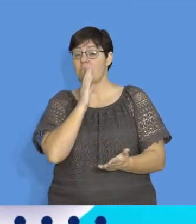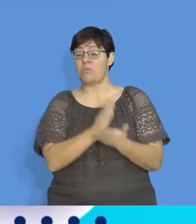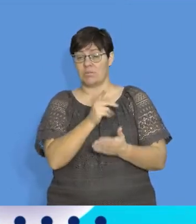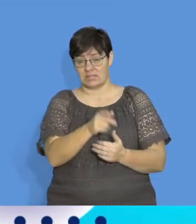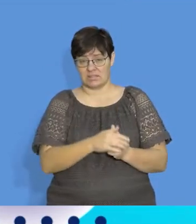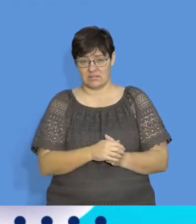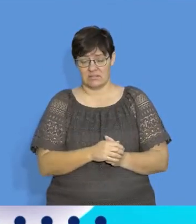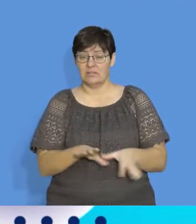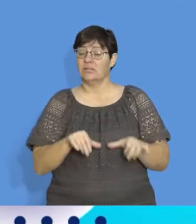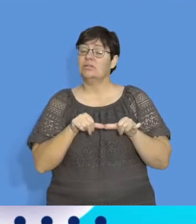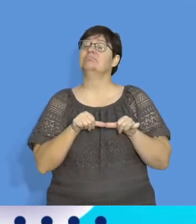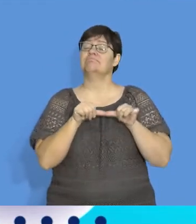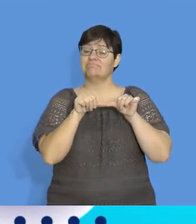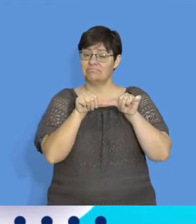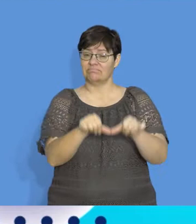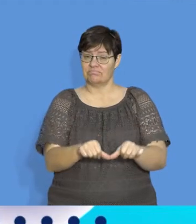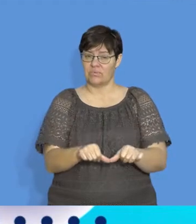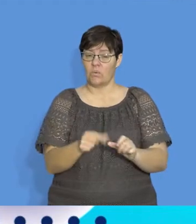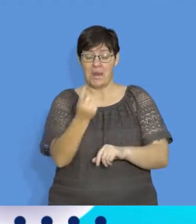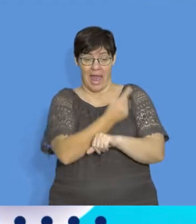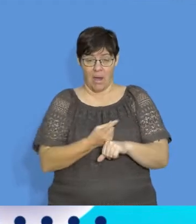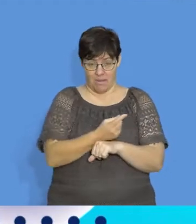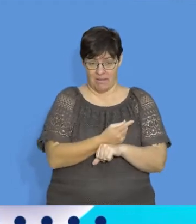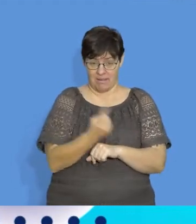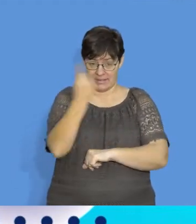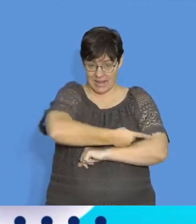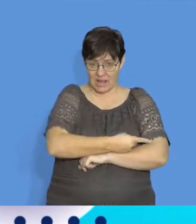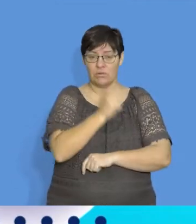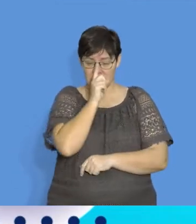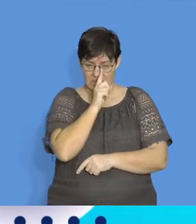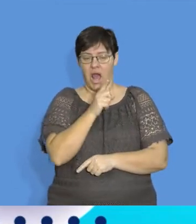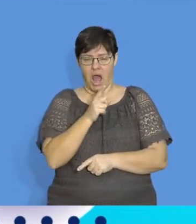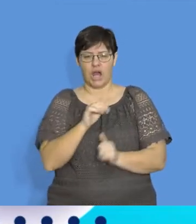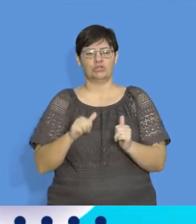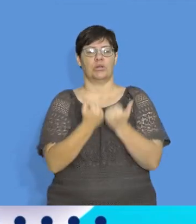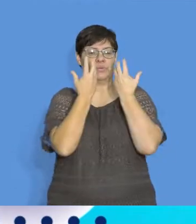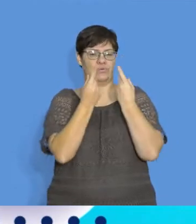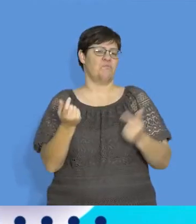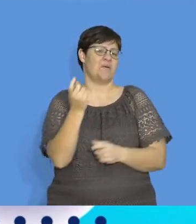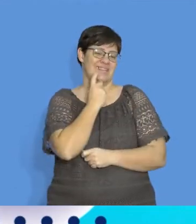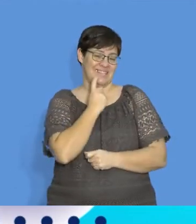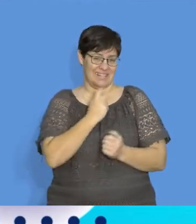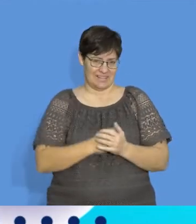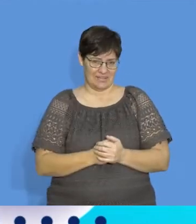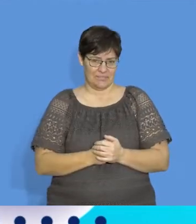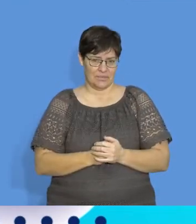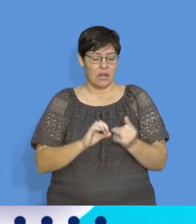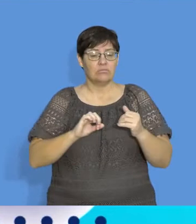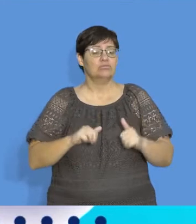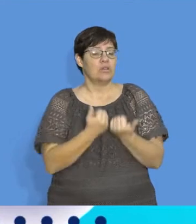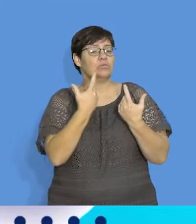you, continuously, if you can do an hour, you won't see those challenges. Because most of our challenges, what we try to